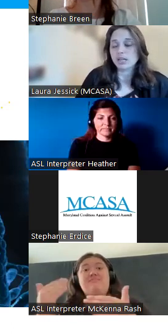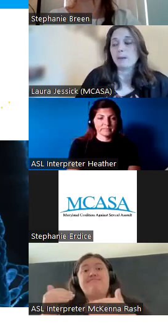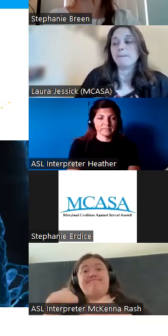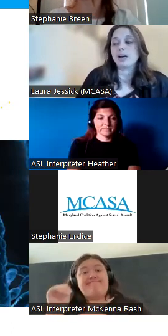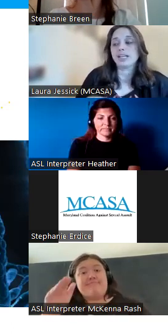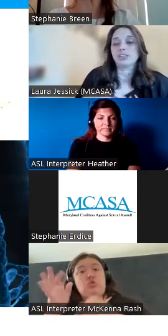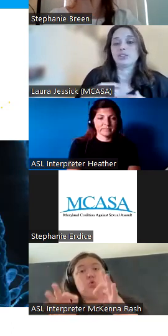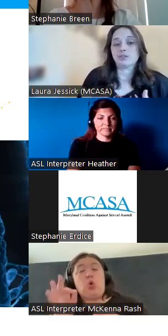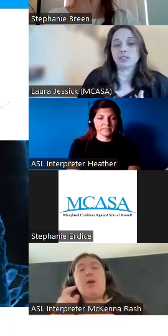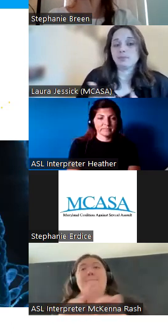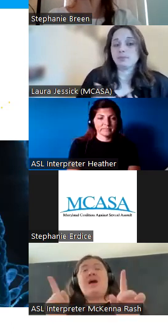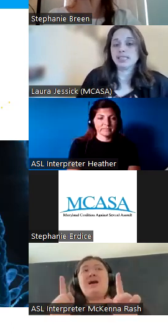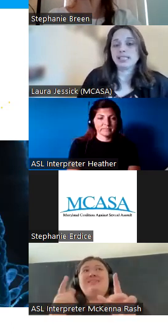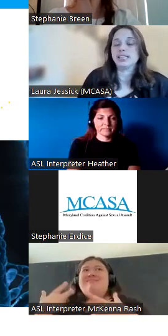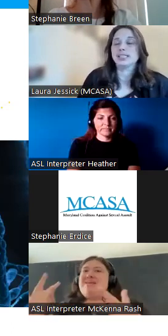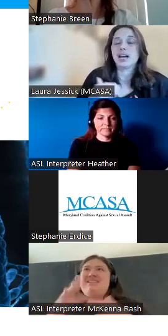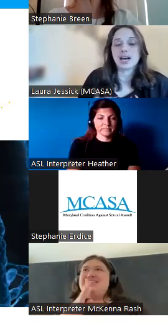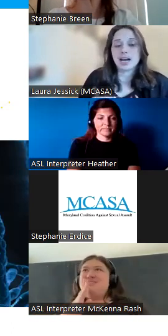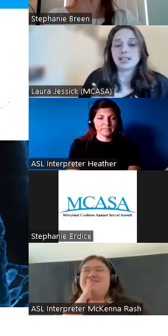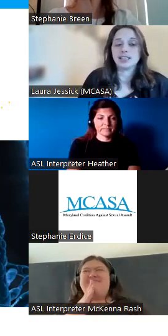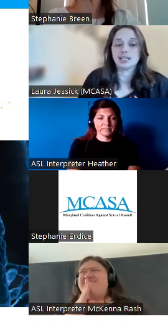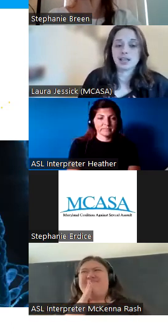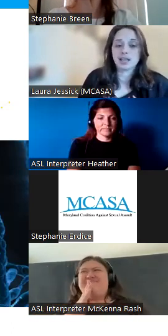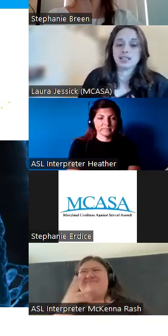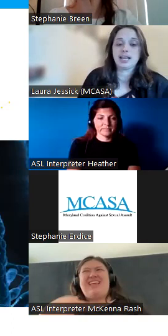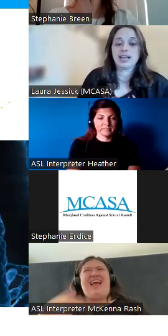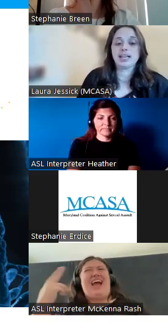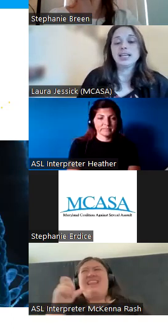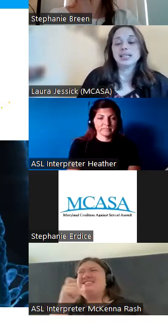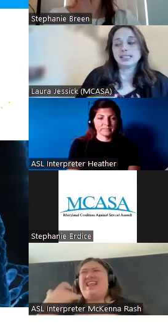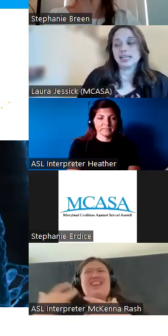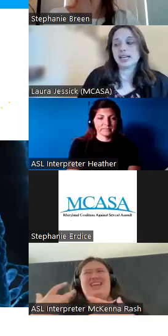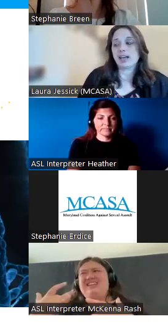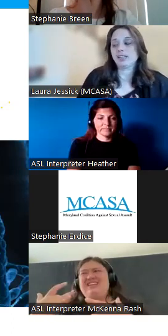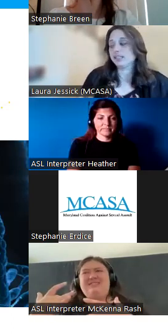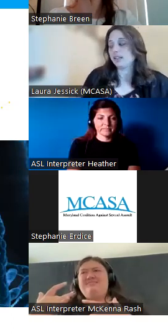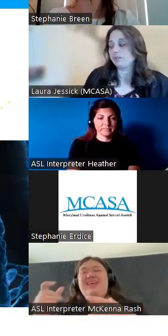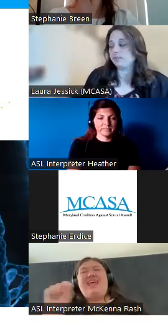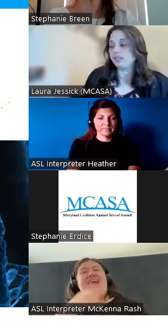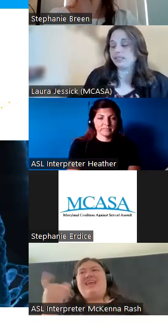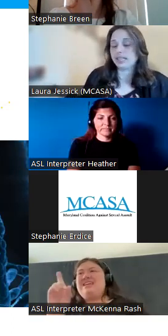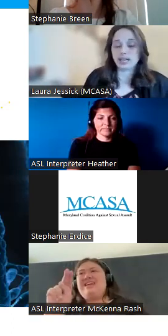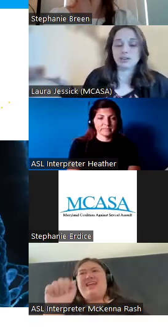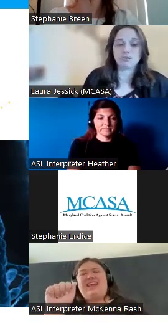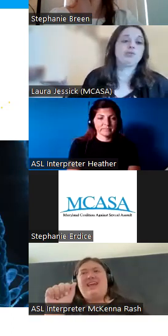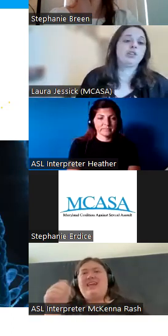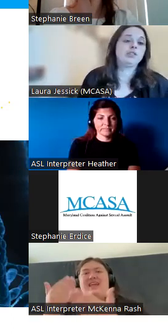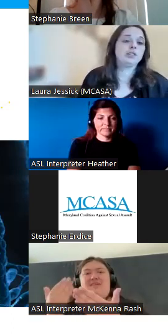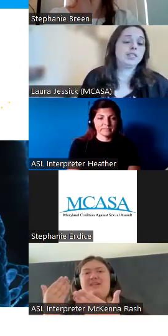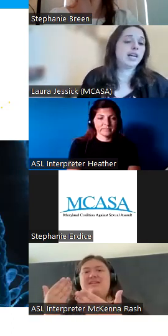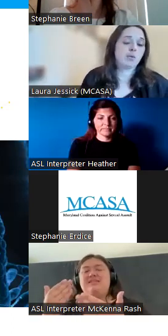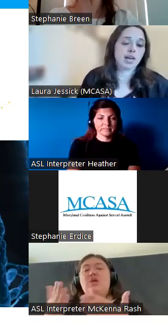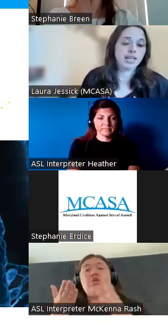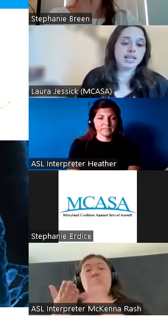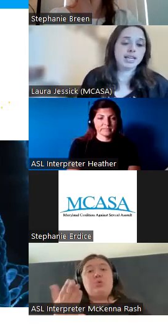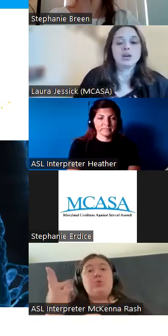court, but generally speaking, it is highly unlikely that any DNA evidence obtained through the